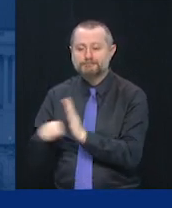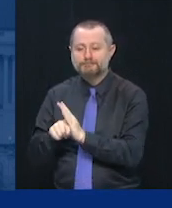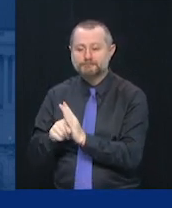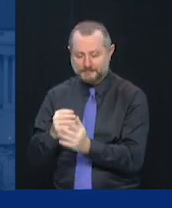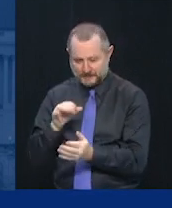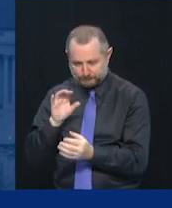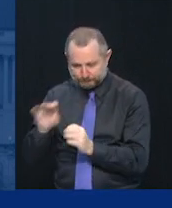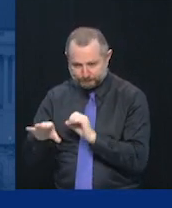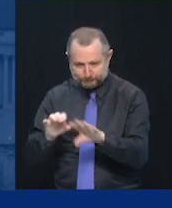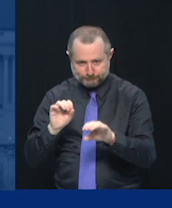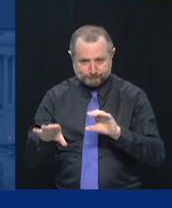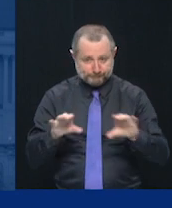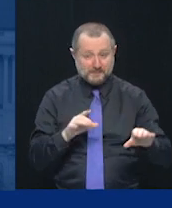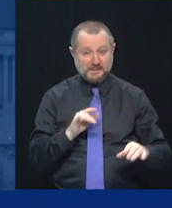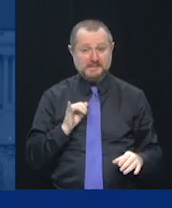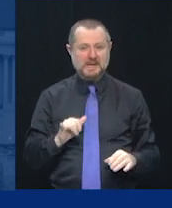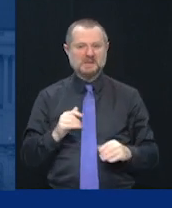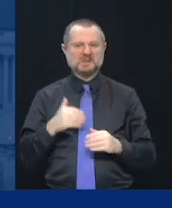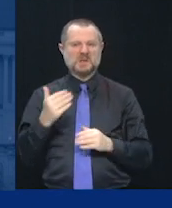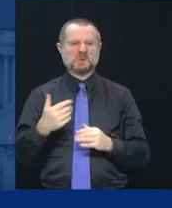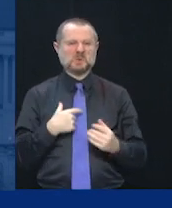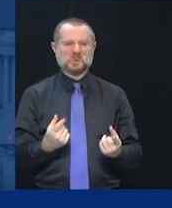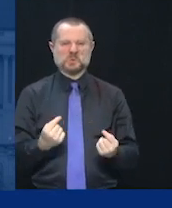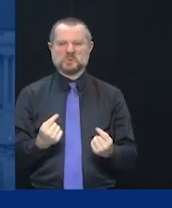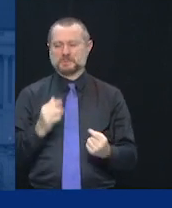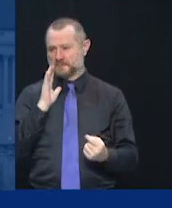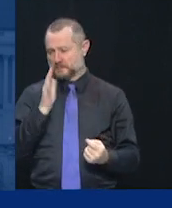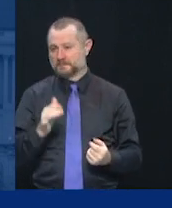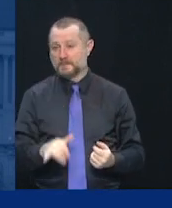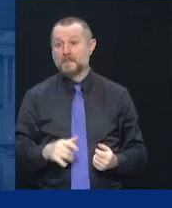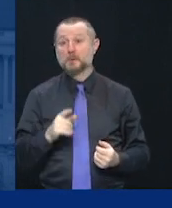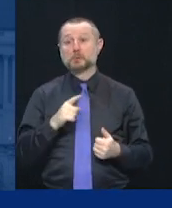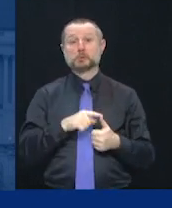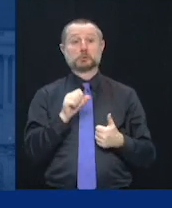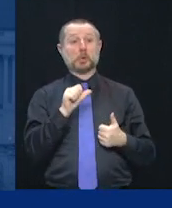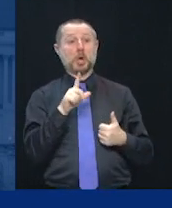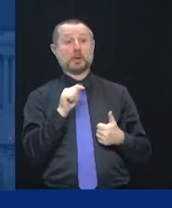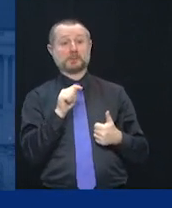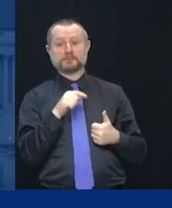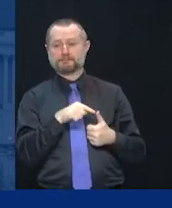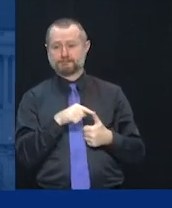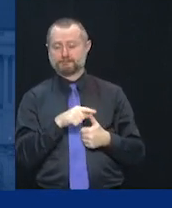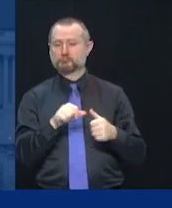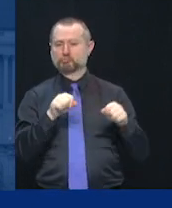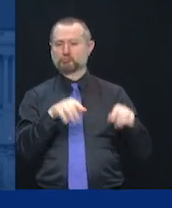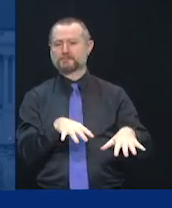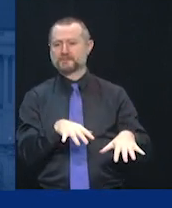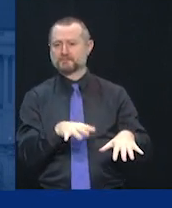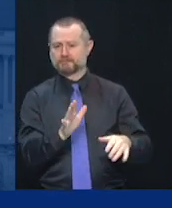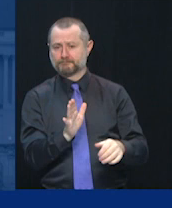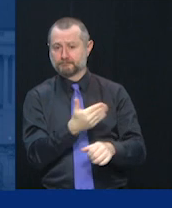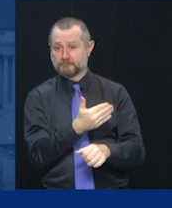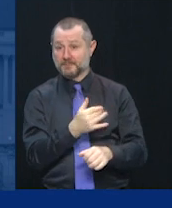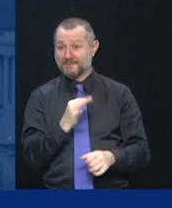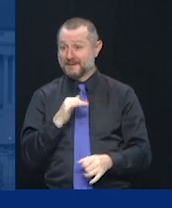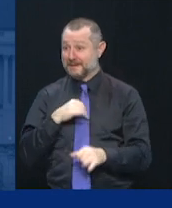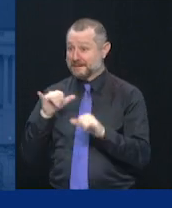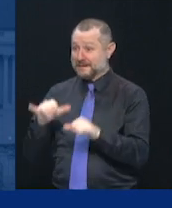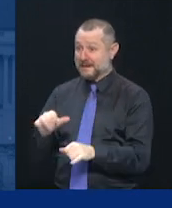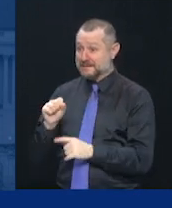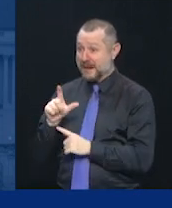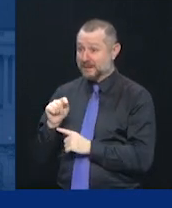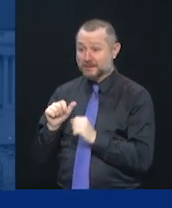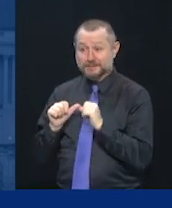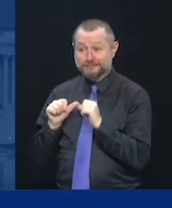That's the next step. Repeal SALT, because every day that SALT is still in place,